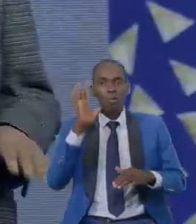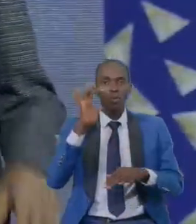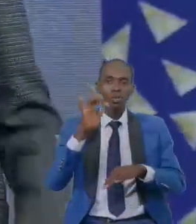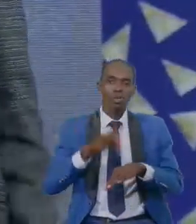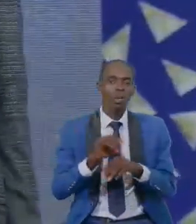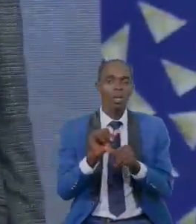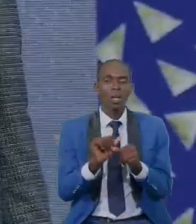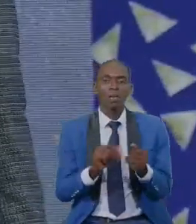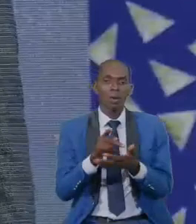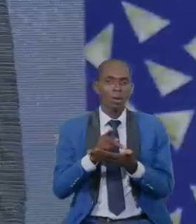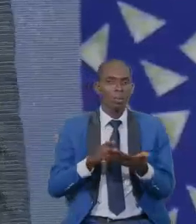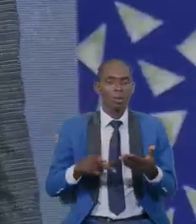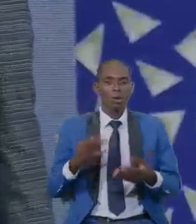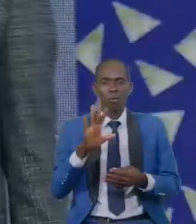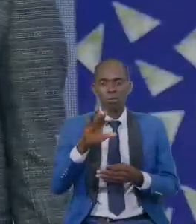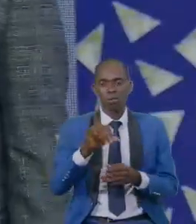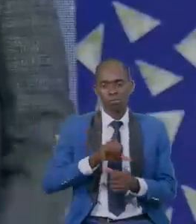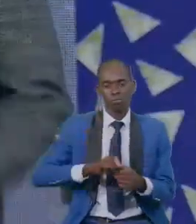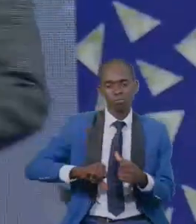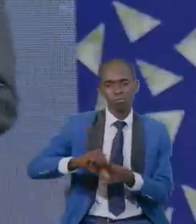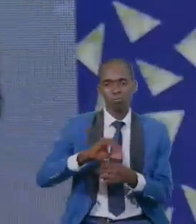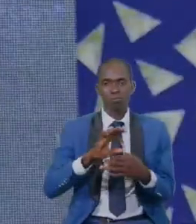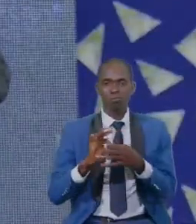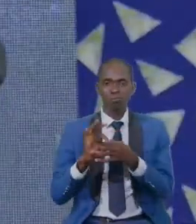of your relationship.